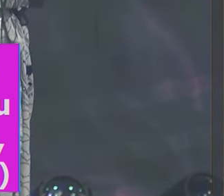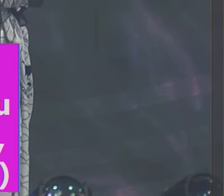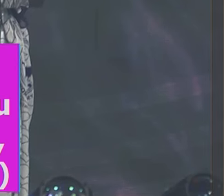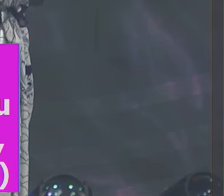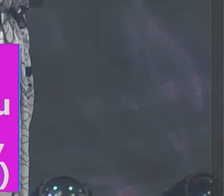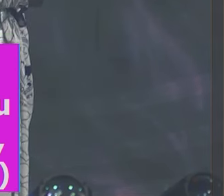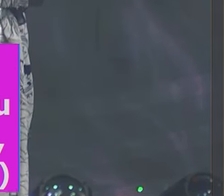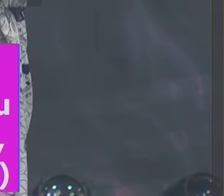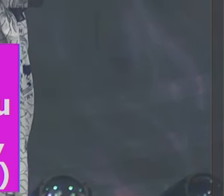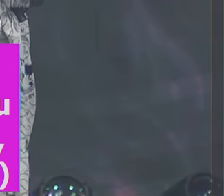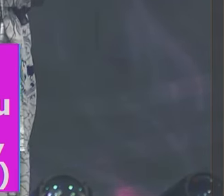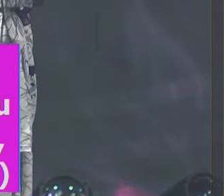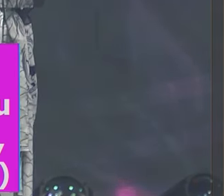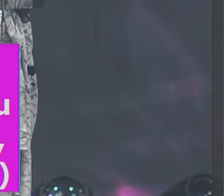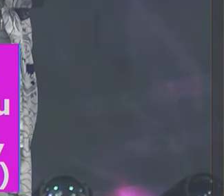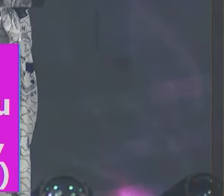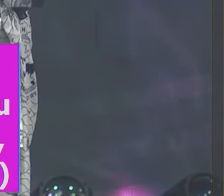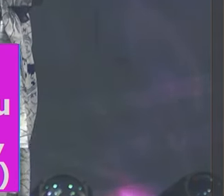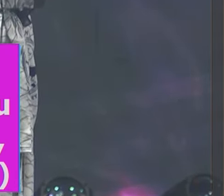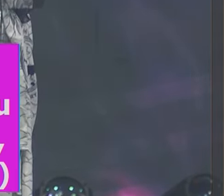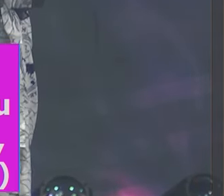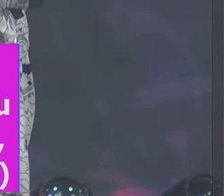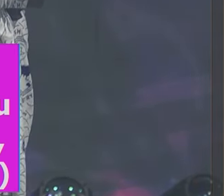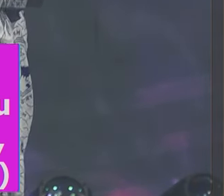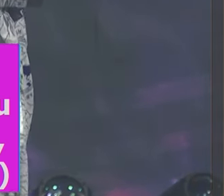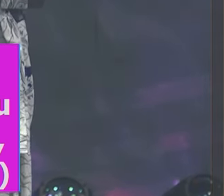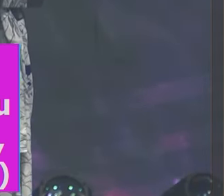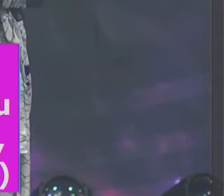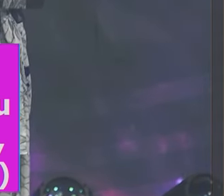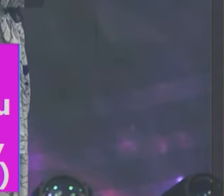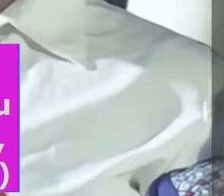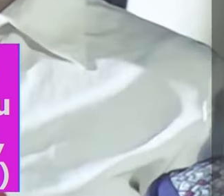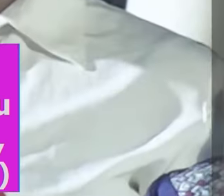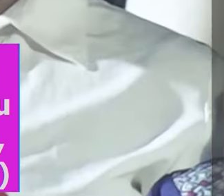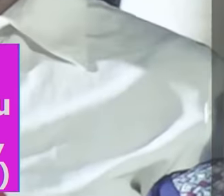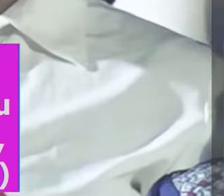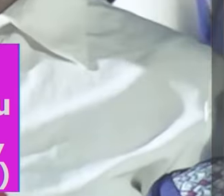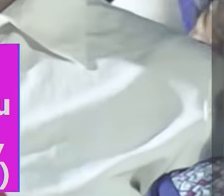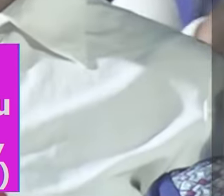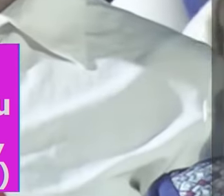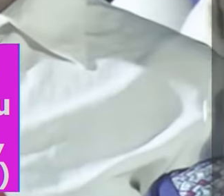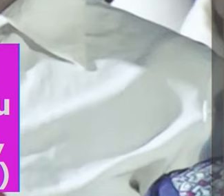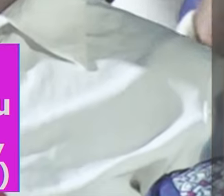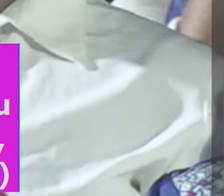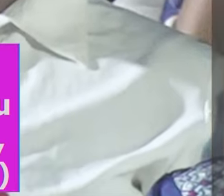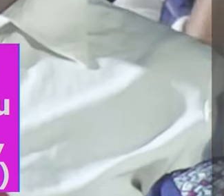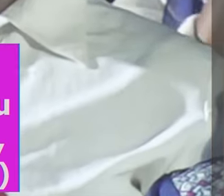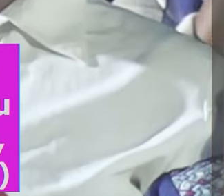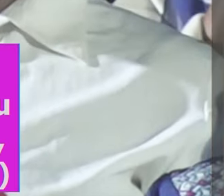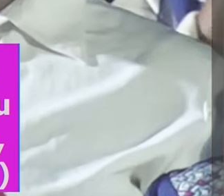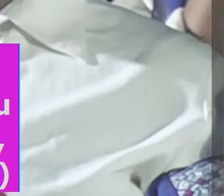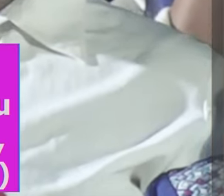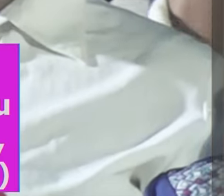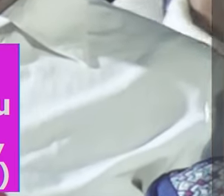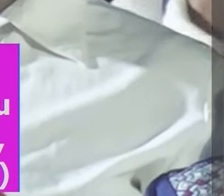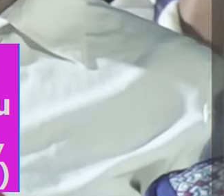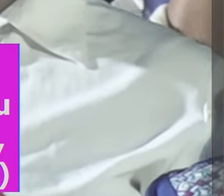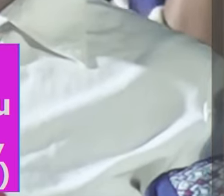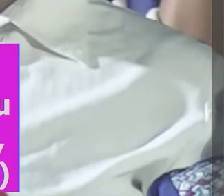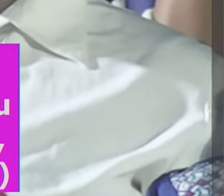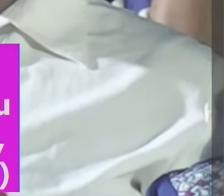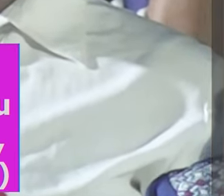ene wunyinsei mu bre adoso a yawo na wo ba wo ma